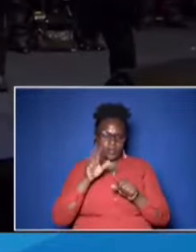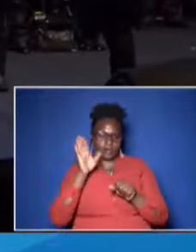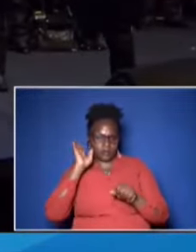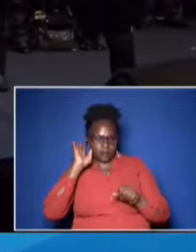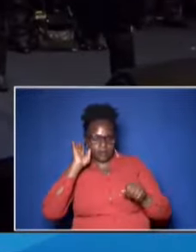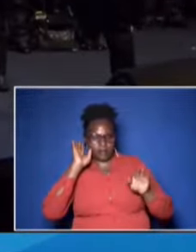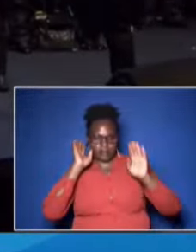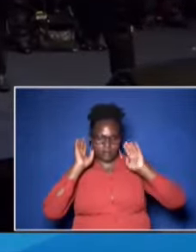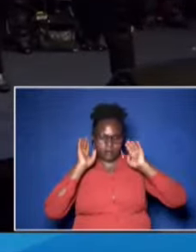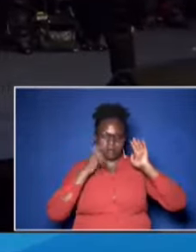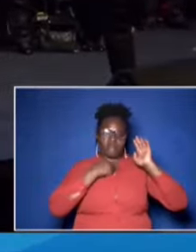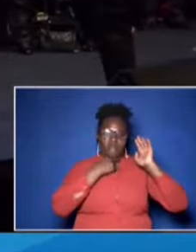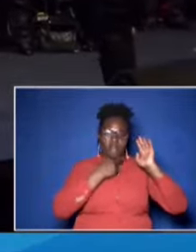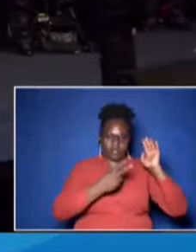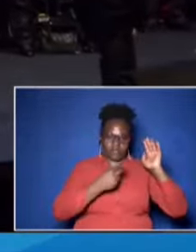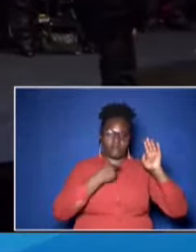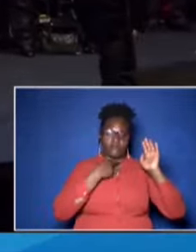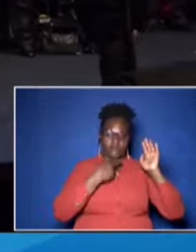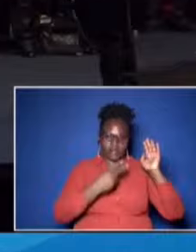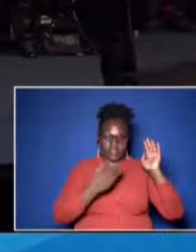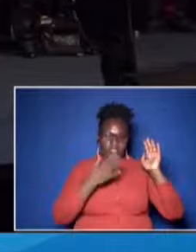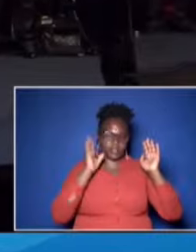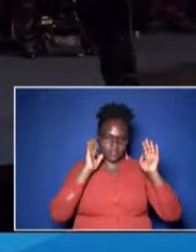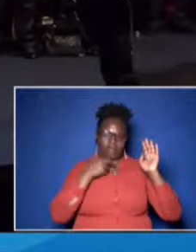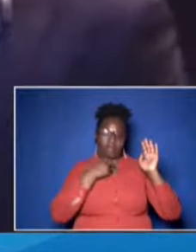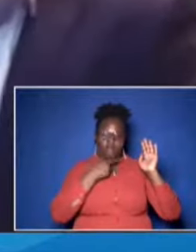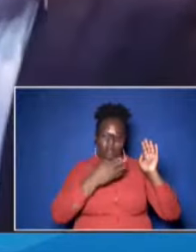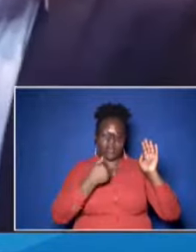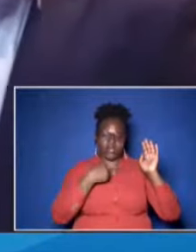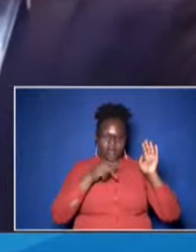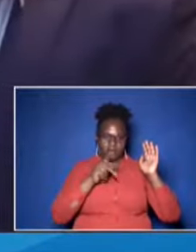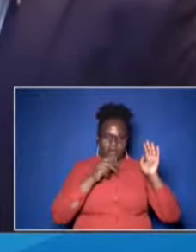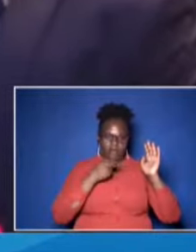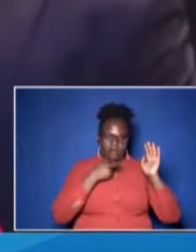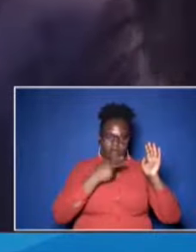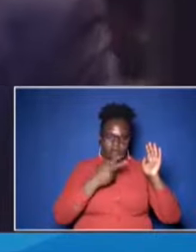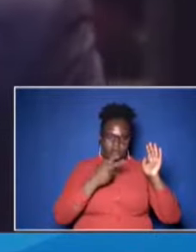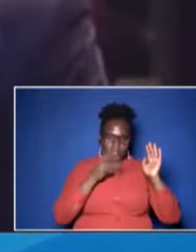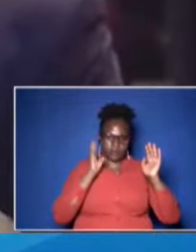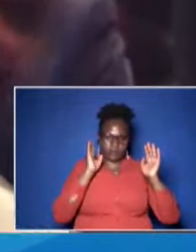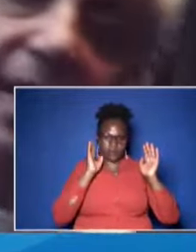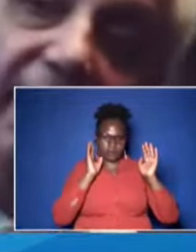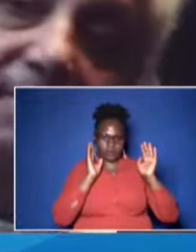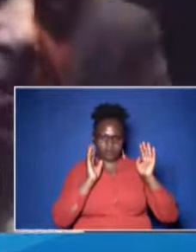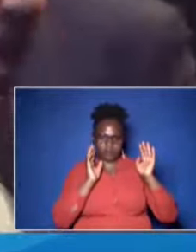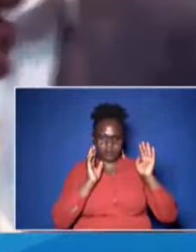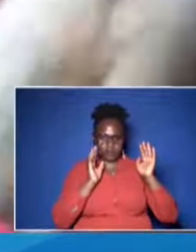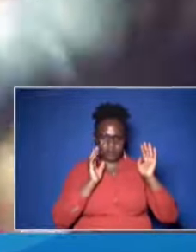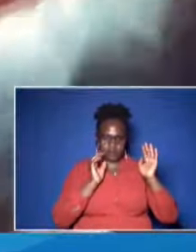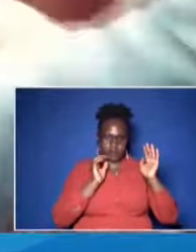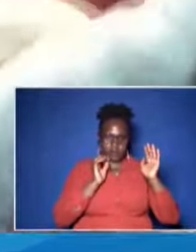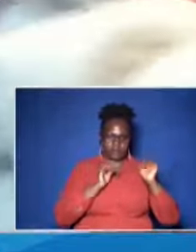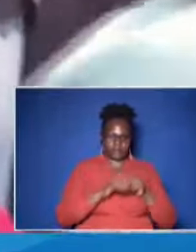you can hear me yeah you can hear yes